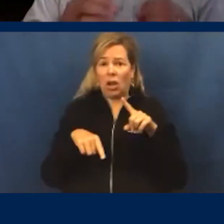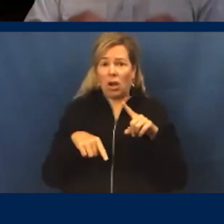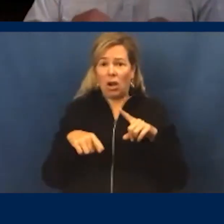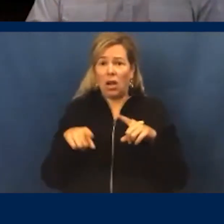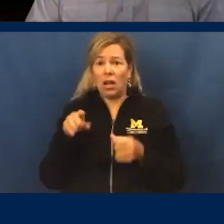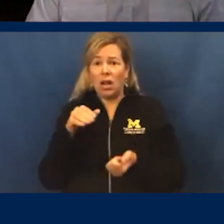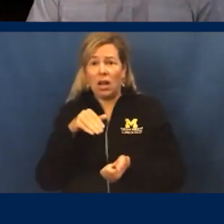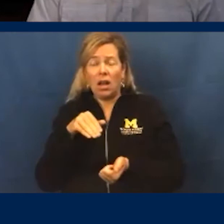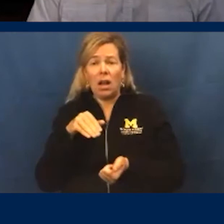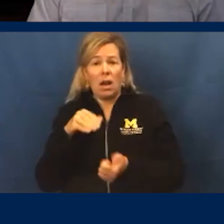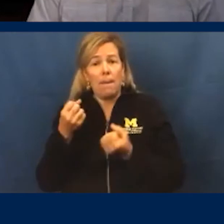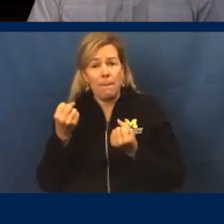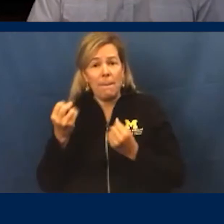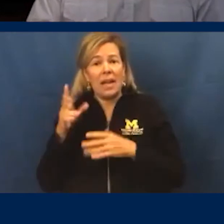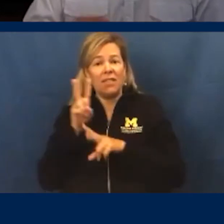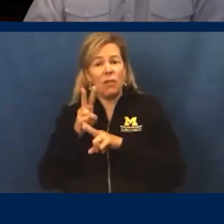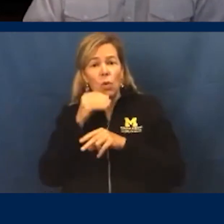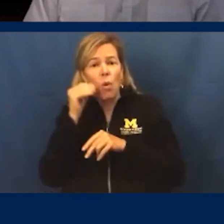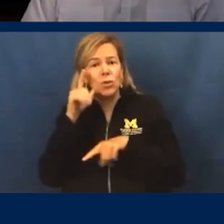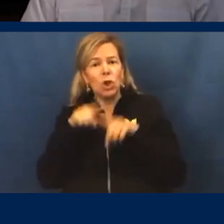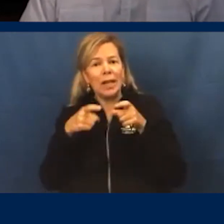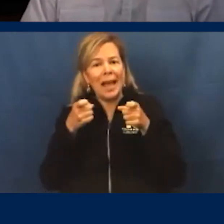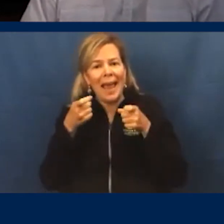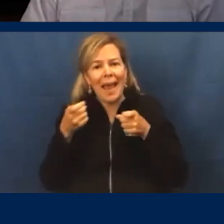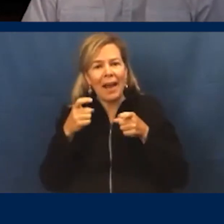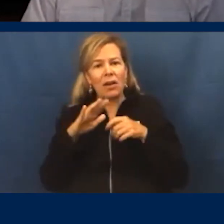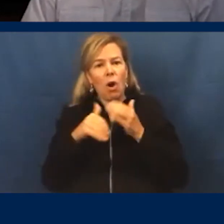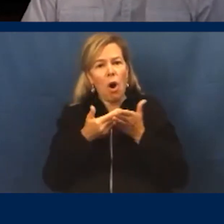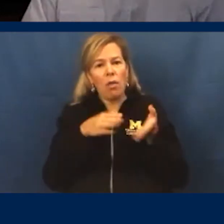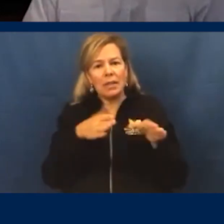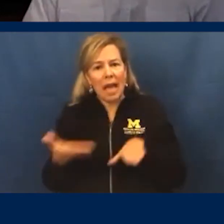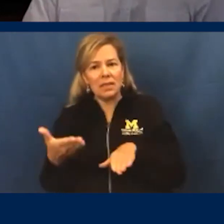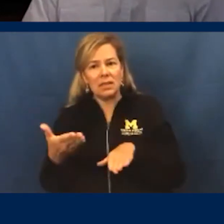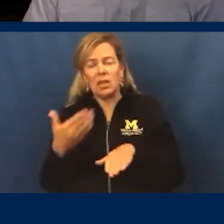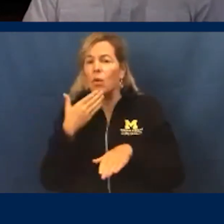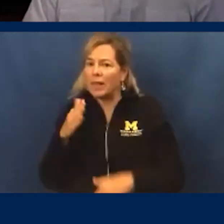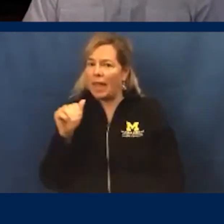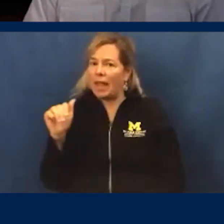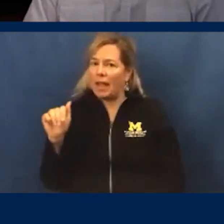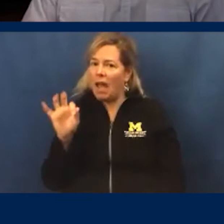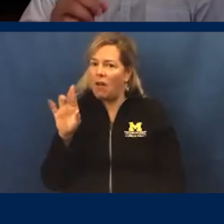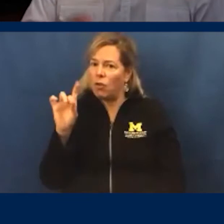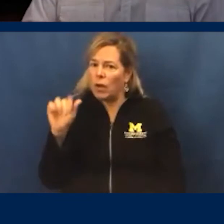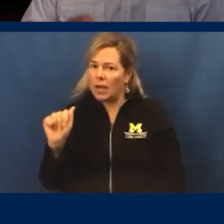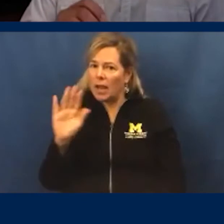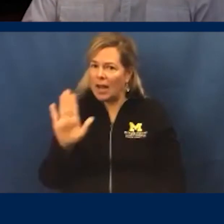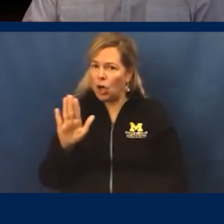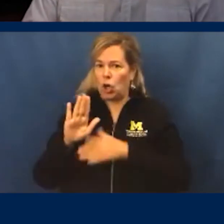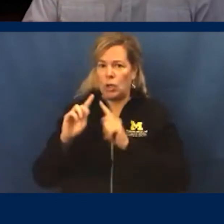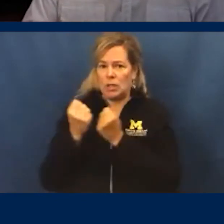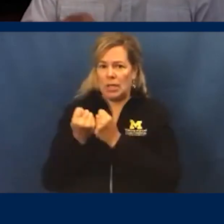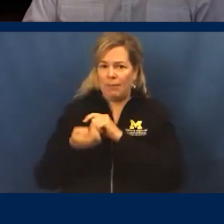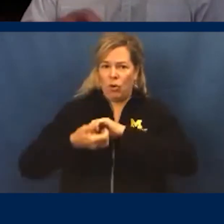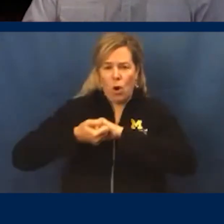deaths that were occurring in our area. And so we thank Alfreda and her team for partnership, because it made